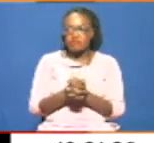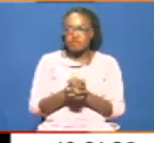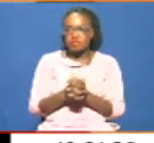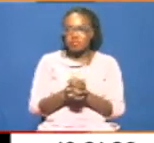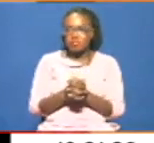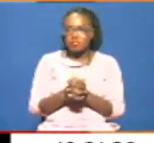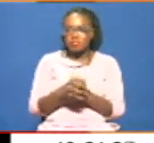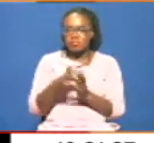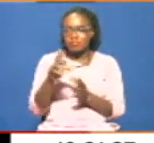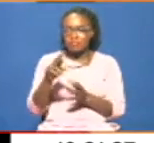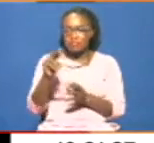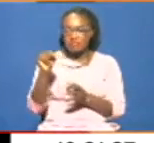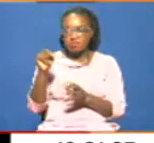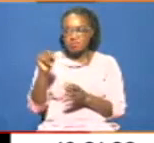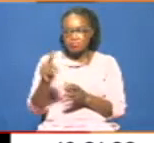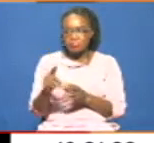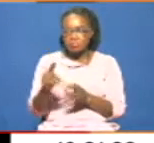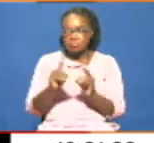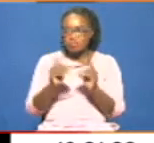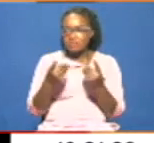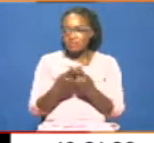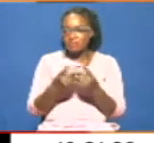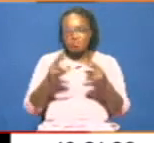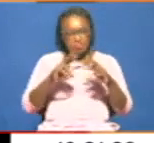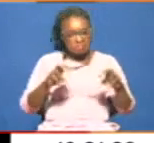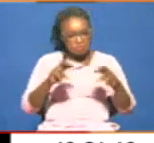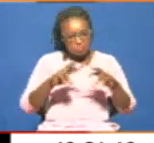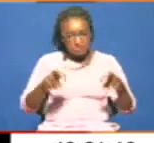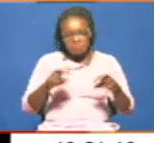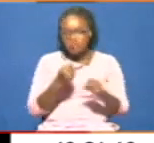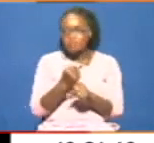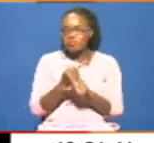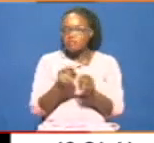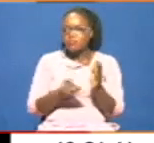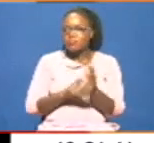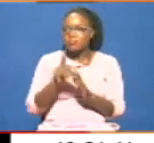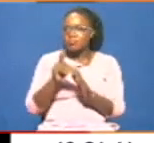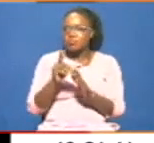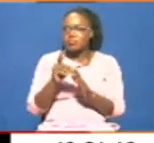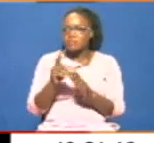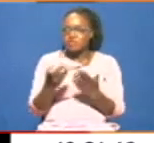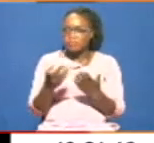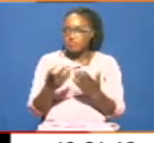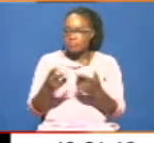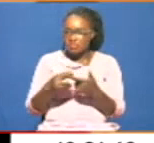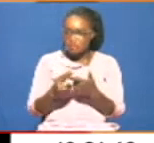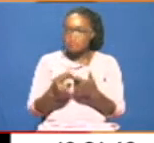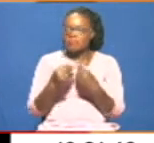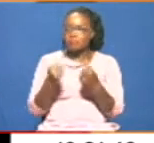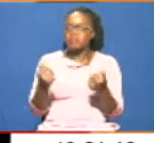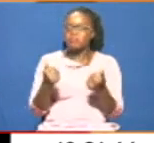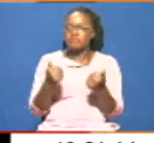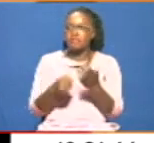R&D department. Yes, a lot yes. of research is being done and development of products to fit the problems or to solve